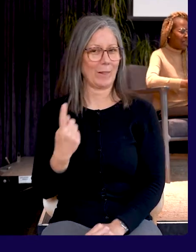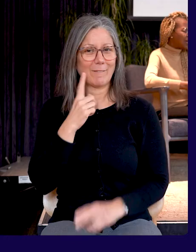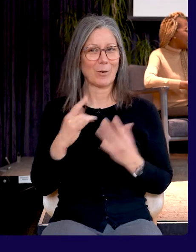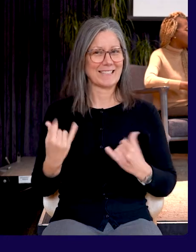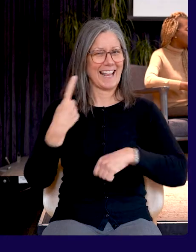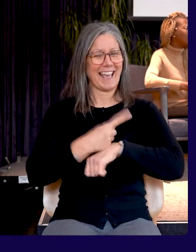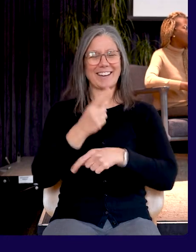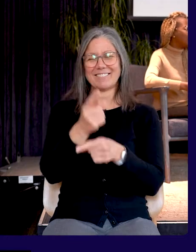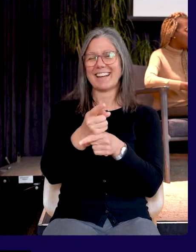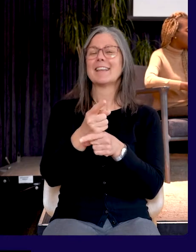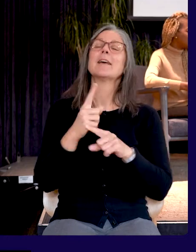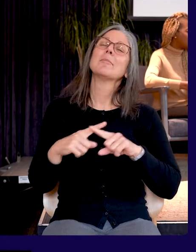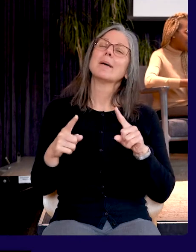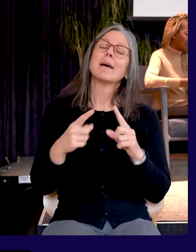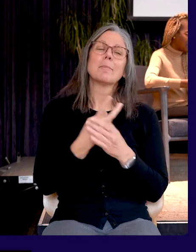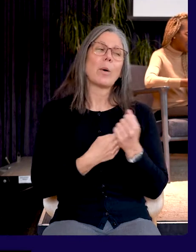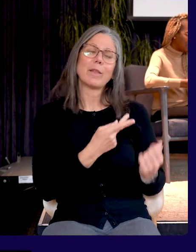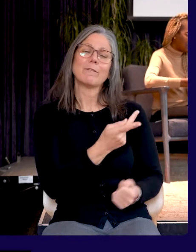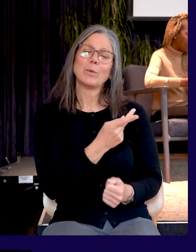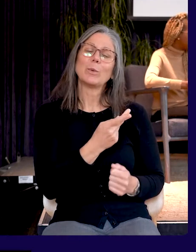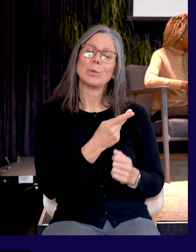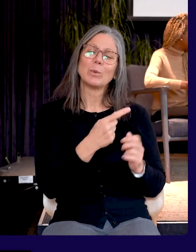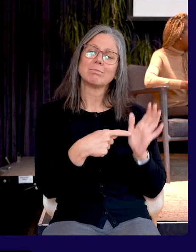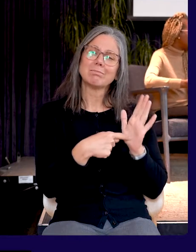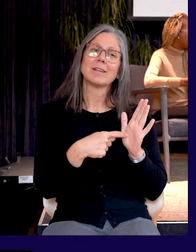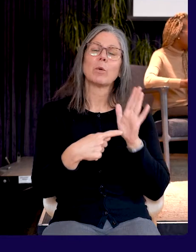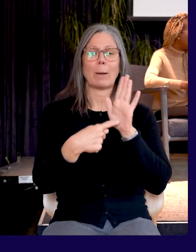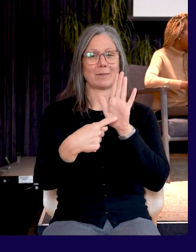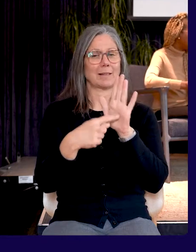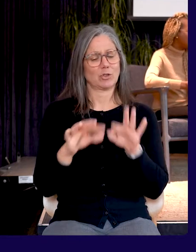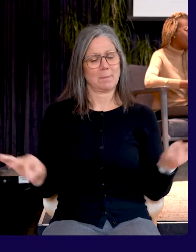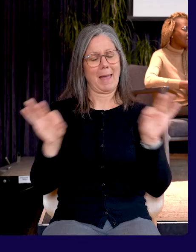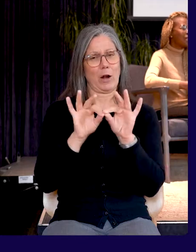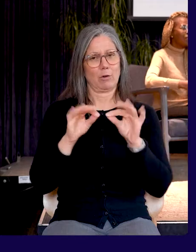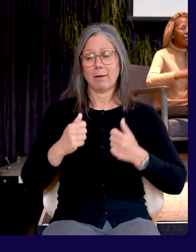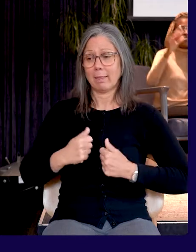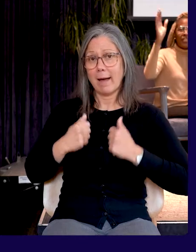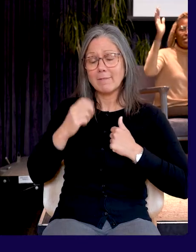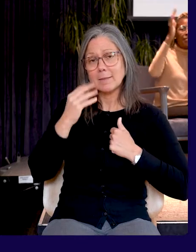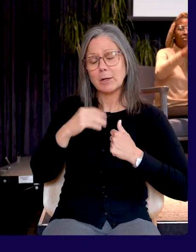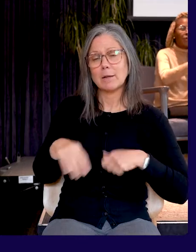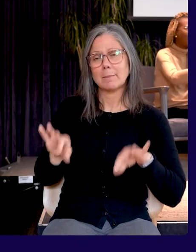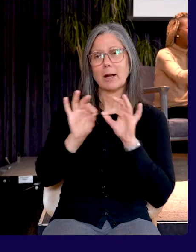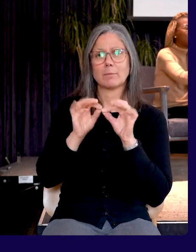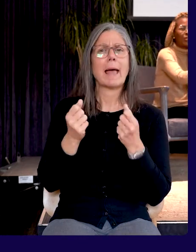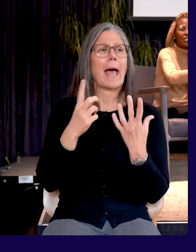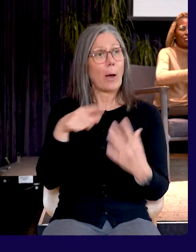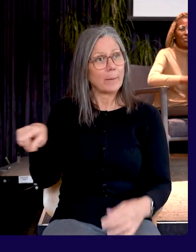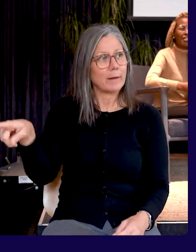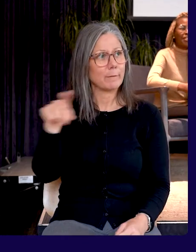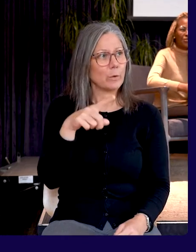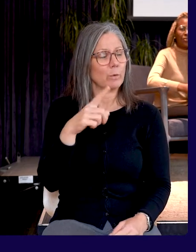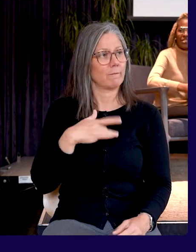for today, right? Yeah. I mean, so look, I mean, what both of you were saying, representation matters, lived experience matters. Raise of hands, how much of